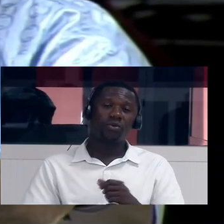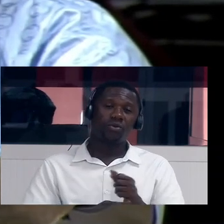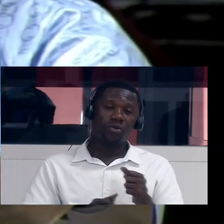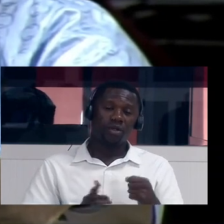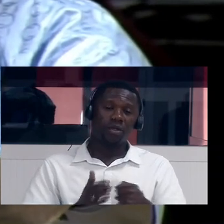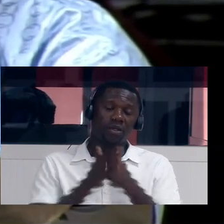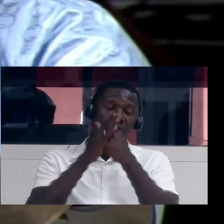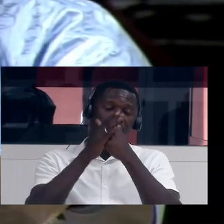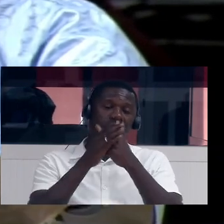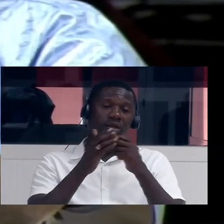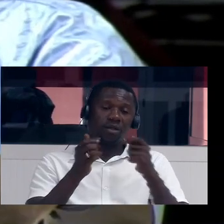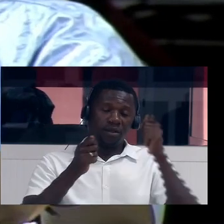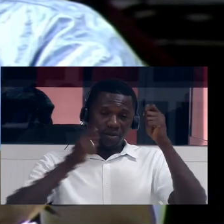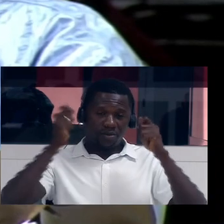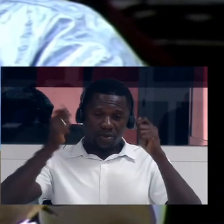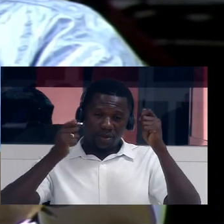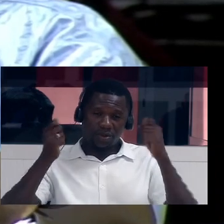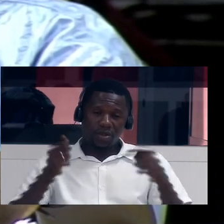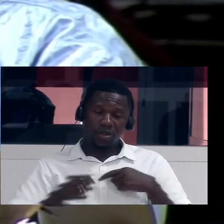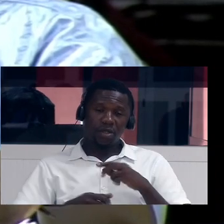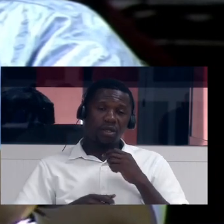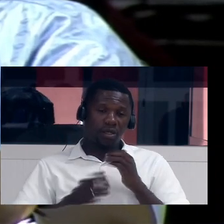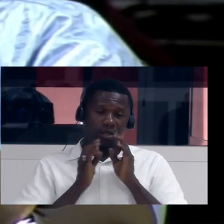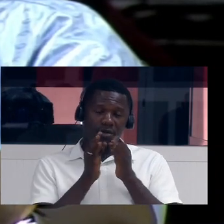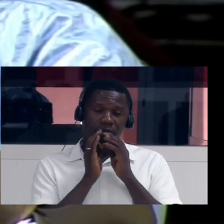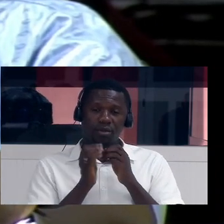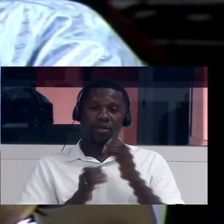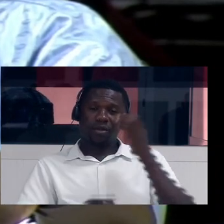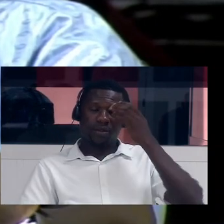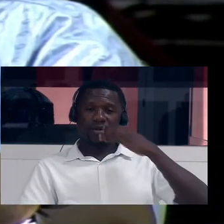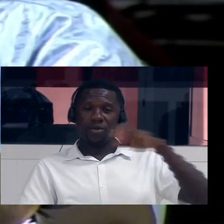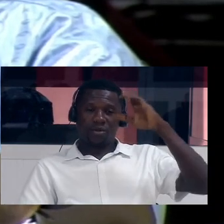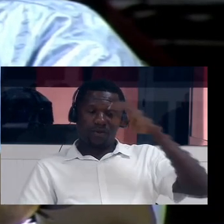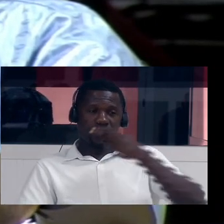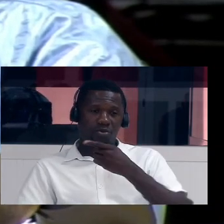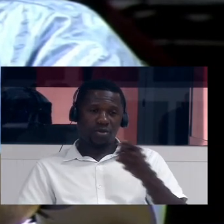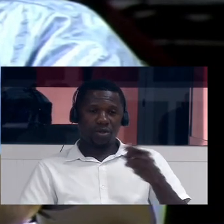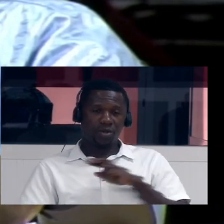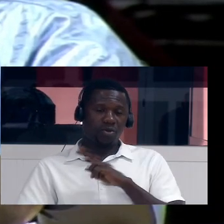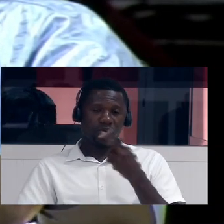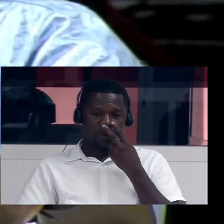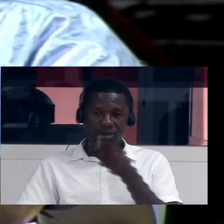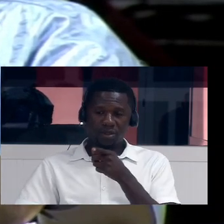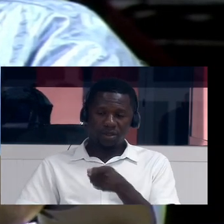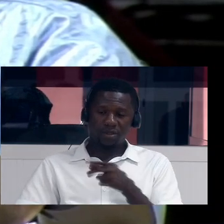demonstration. And he told the commission that he did not see this document.